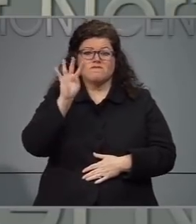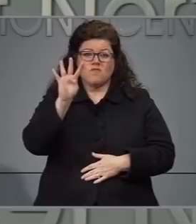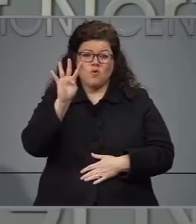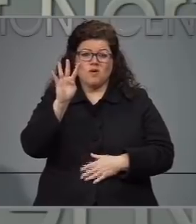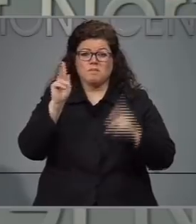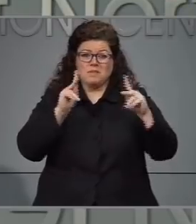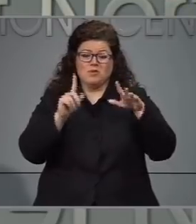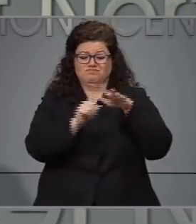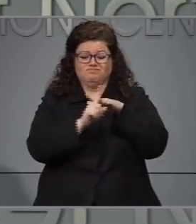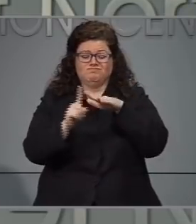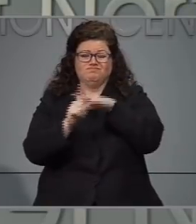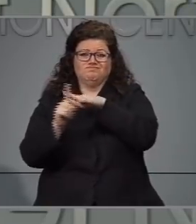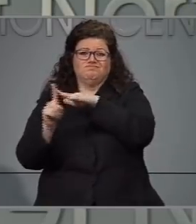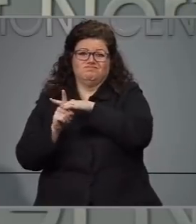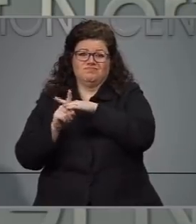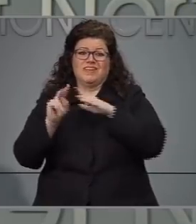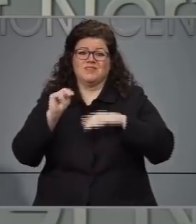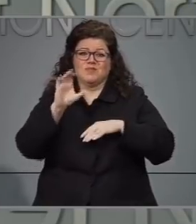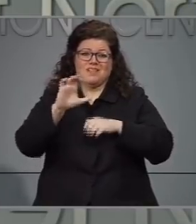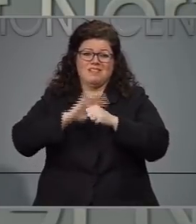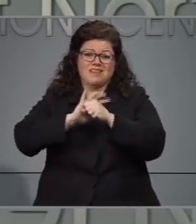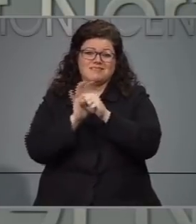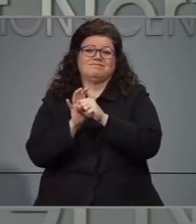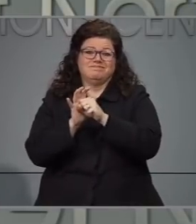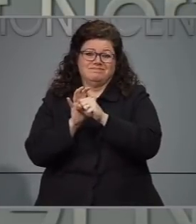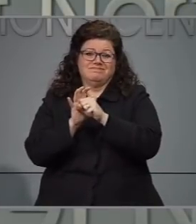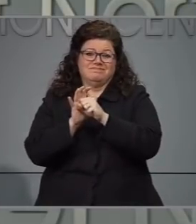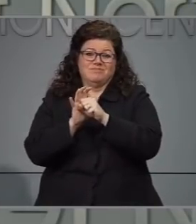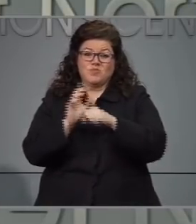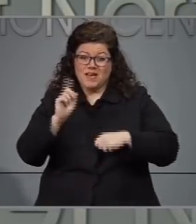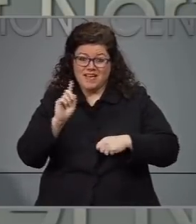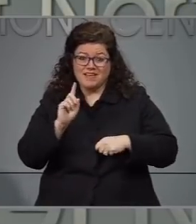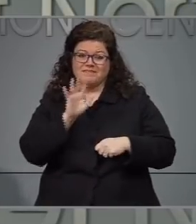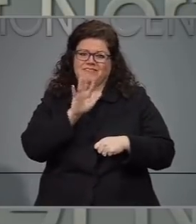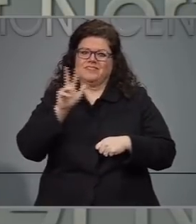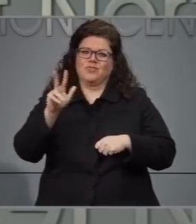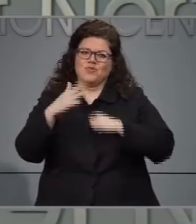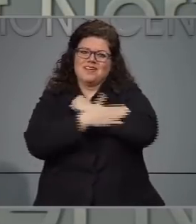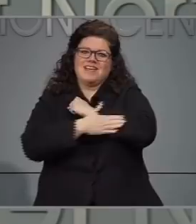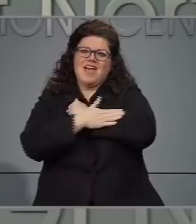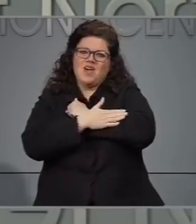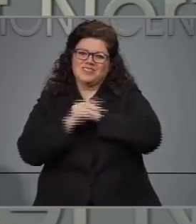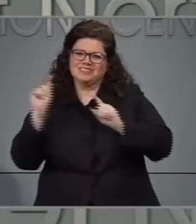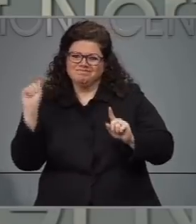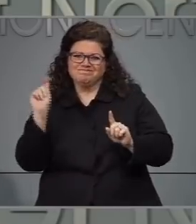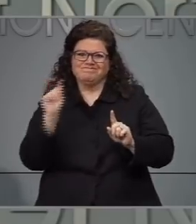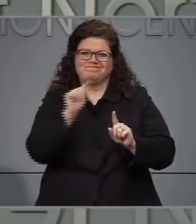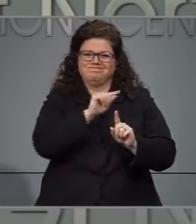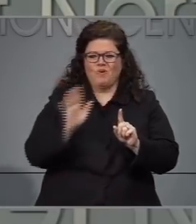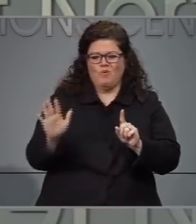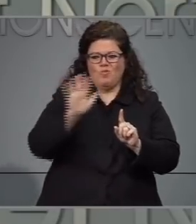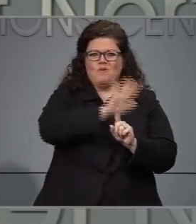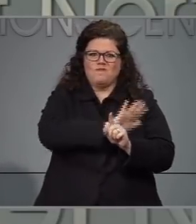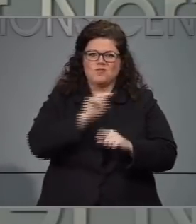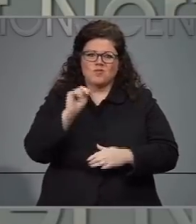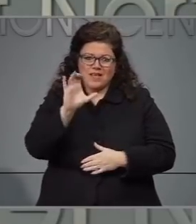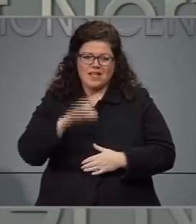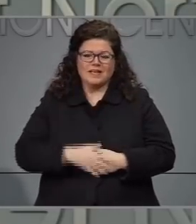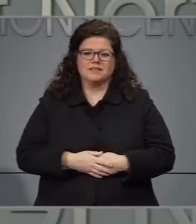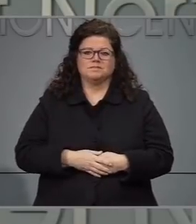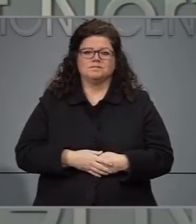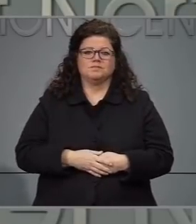cases of COVID-19 in 53 counties in our state. We've